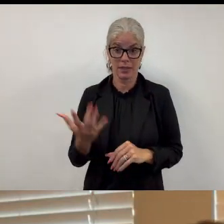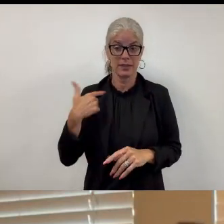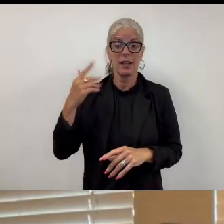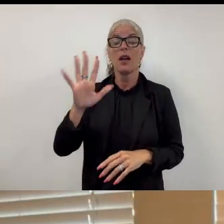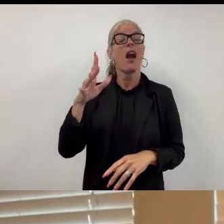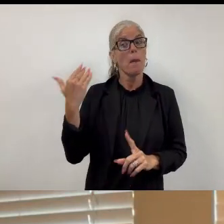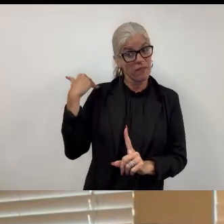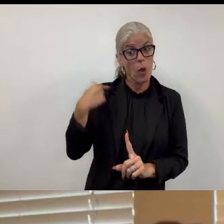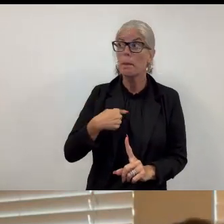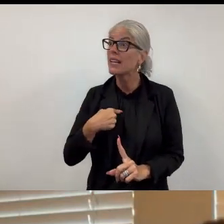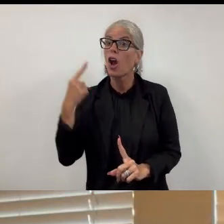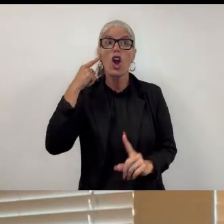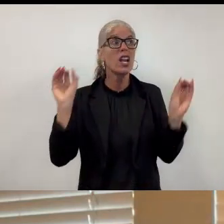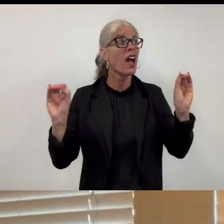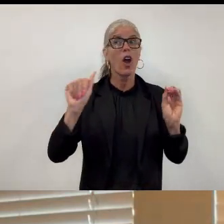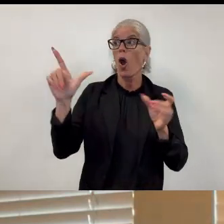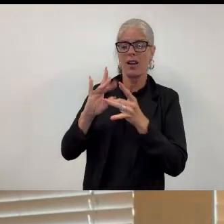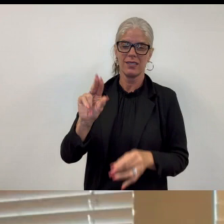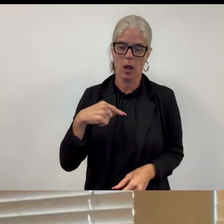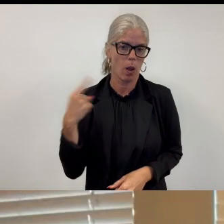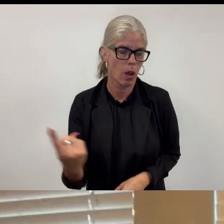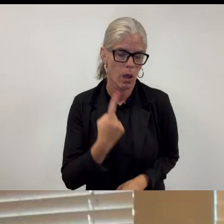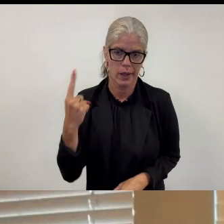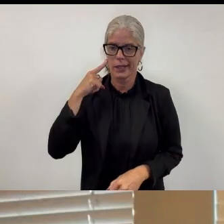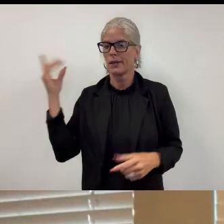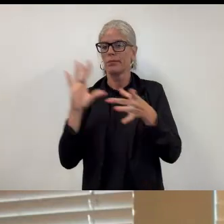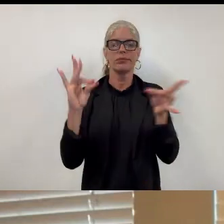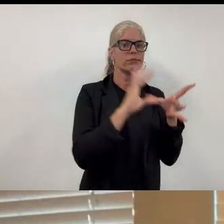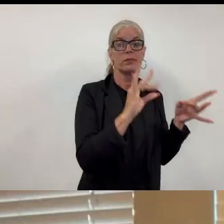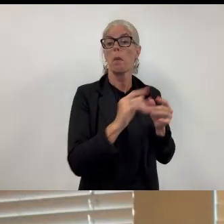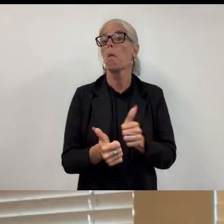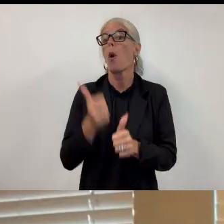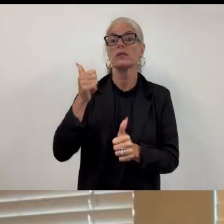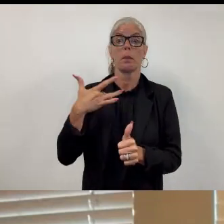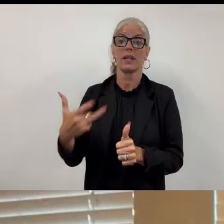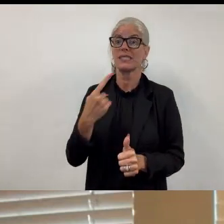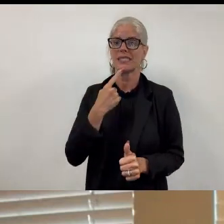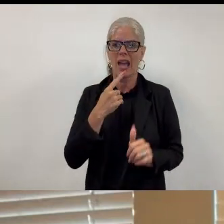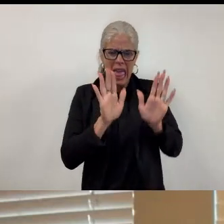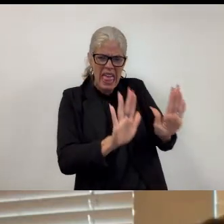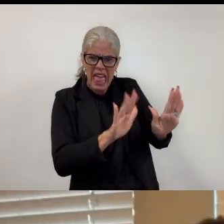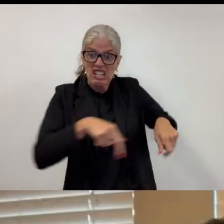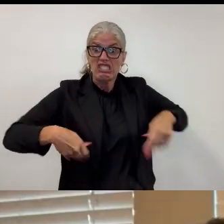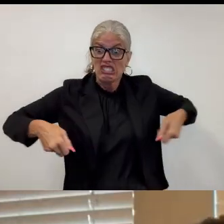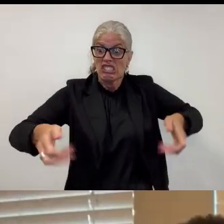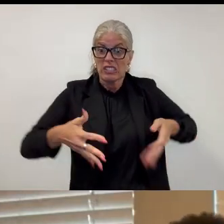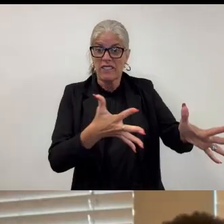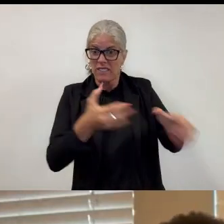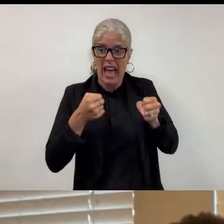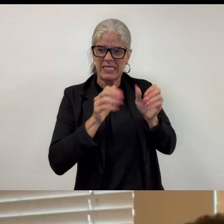hear whatever comment that was. The most common example is, hey, keep the speed